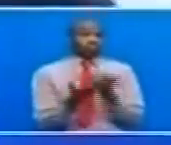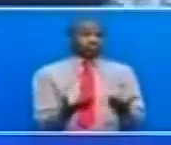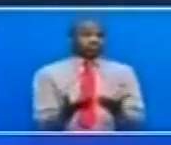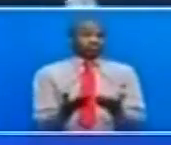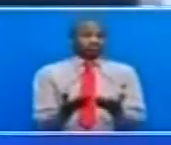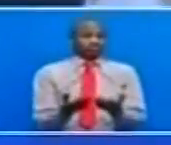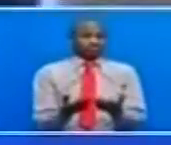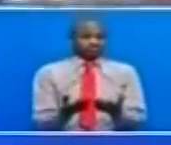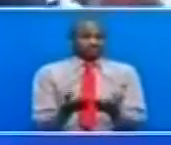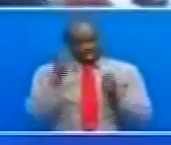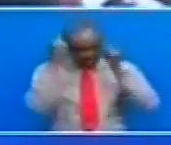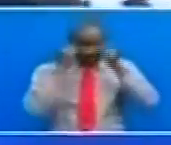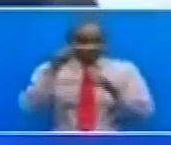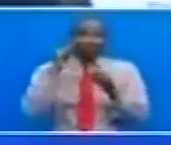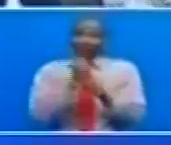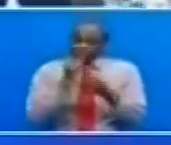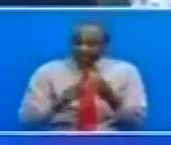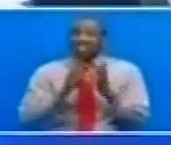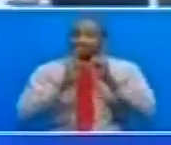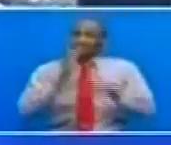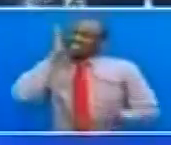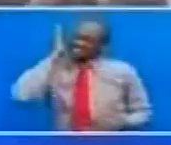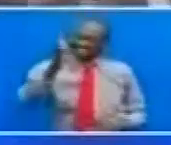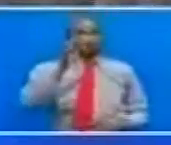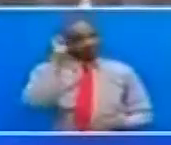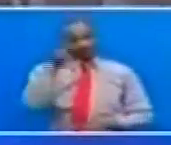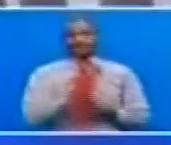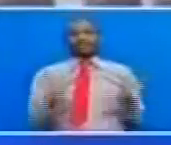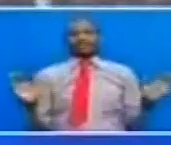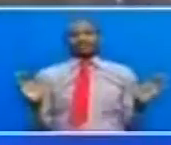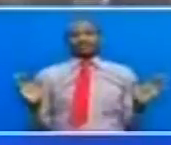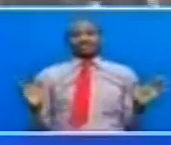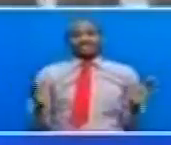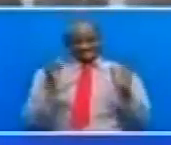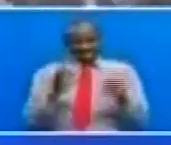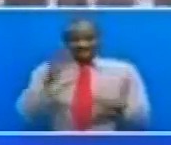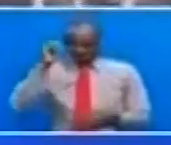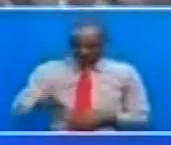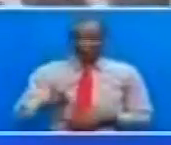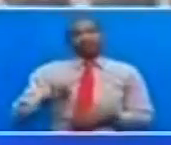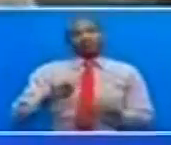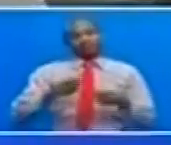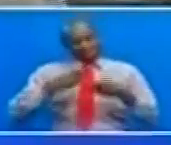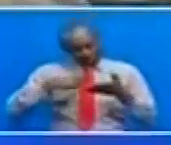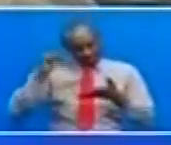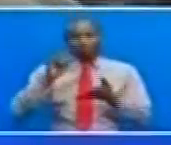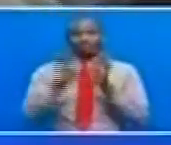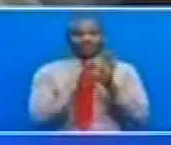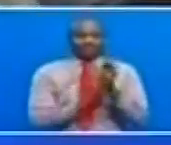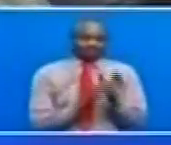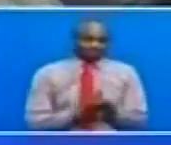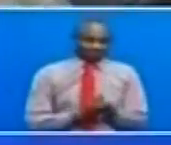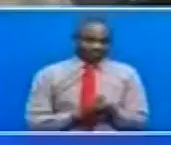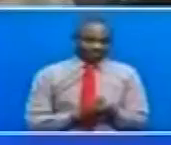defense forces will then be required to report directly to the president and parliament if MPs enact the bill. I wouldn't